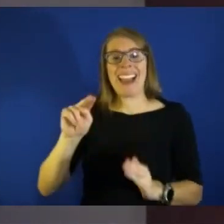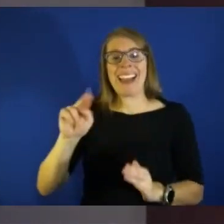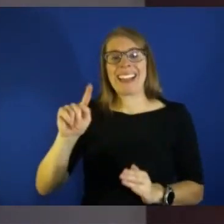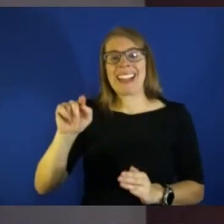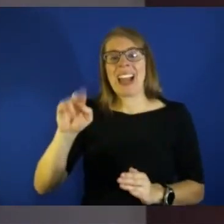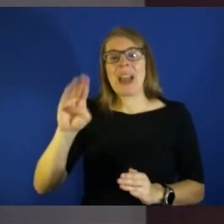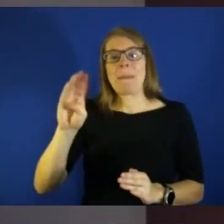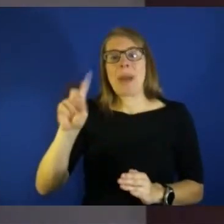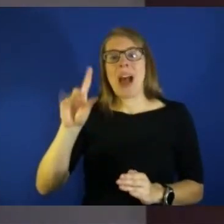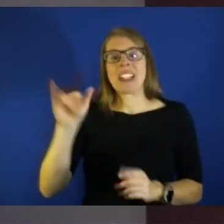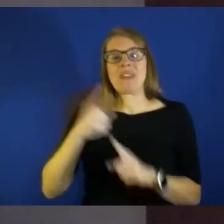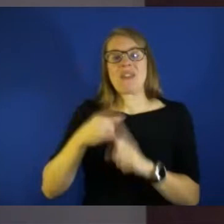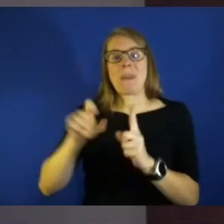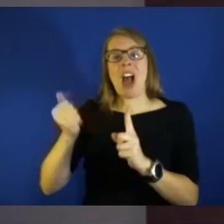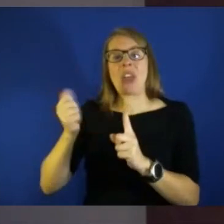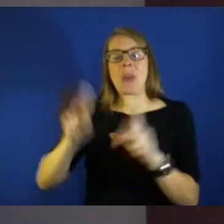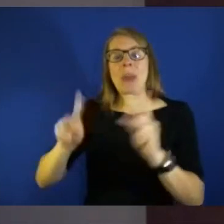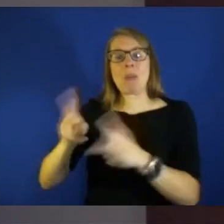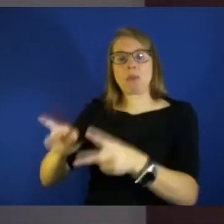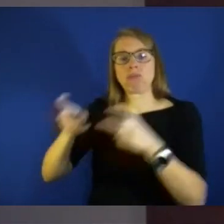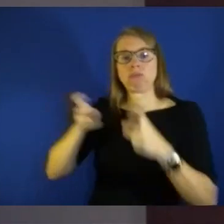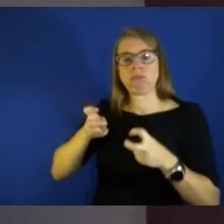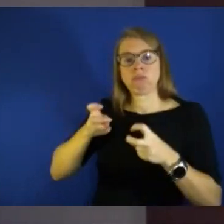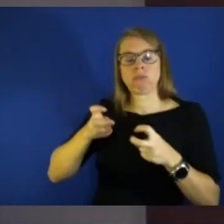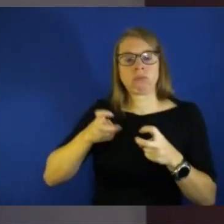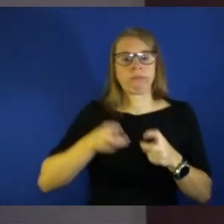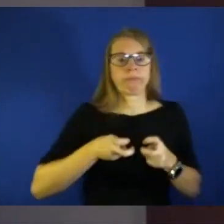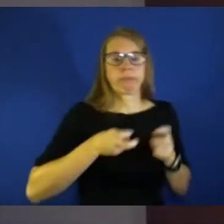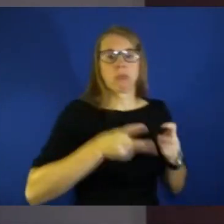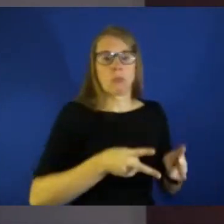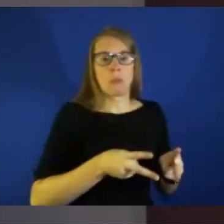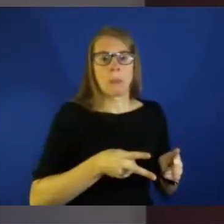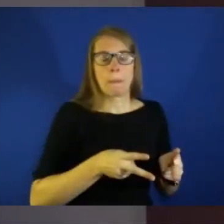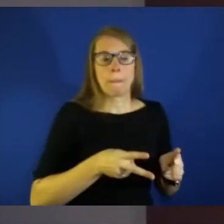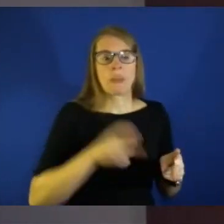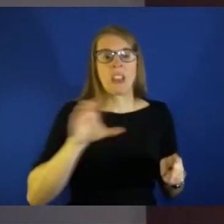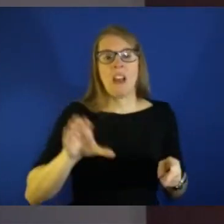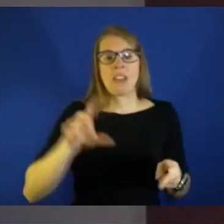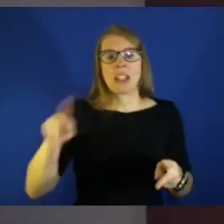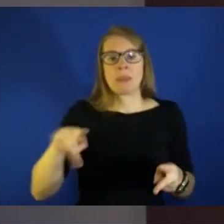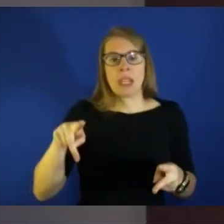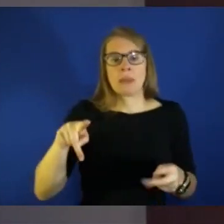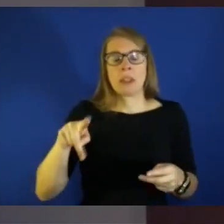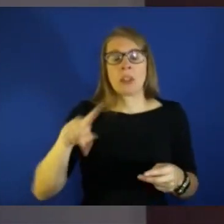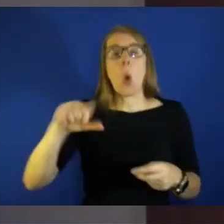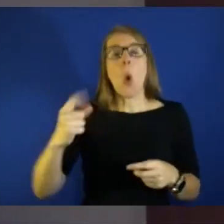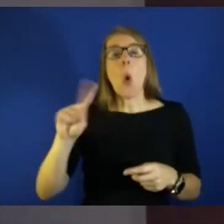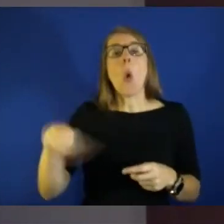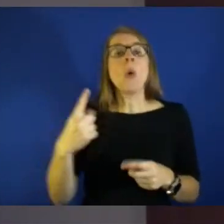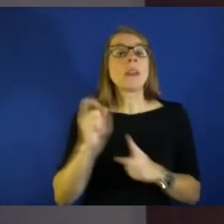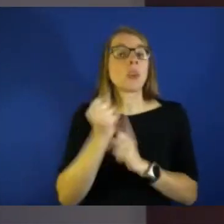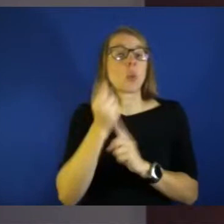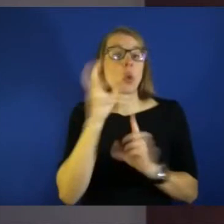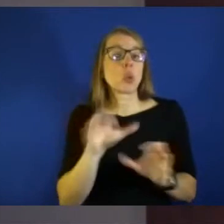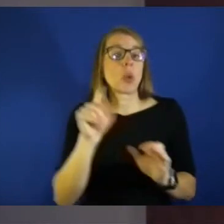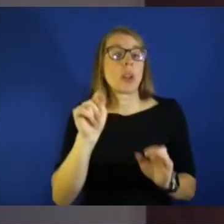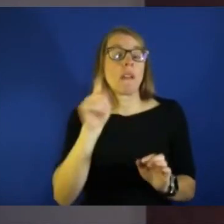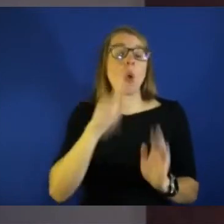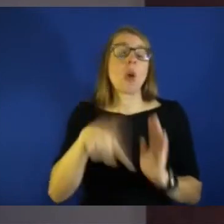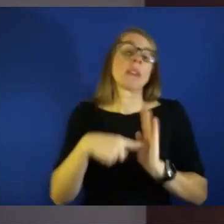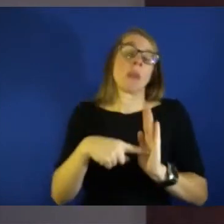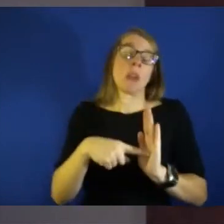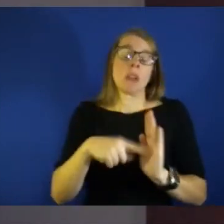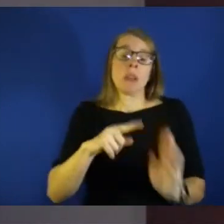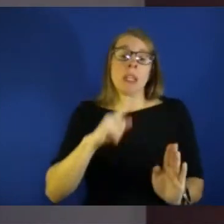what we're really focused on with convalescent plasma. And so those are the only situations we'll do it. So say somebody has an extremely suppressed